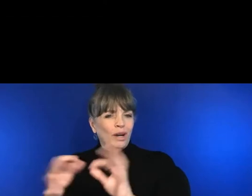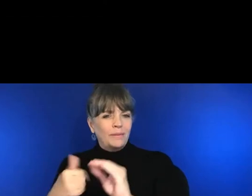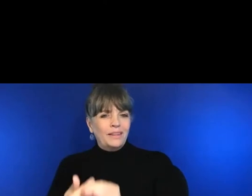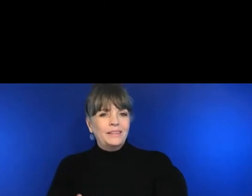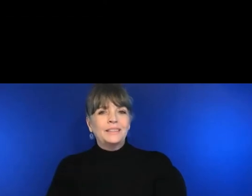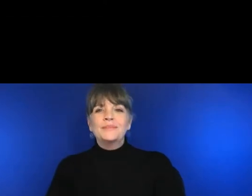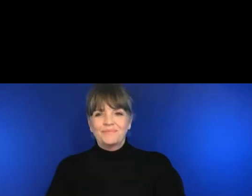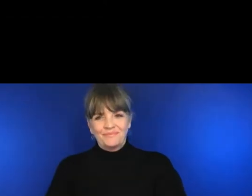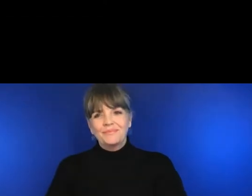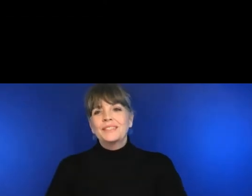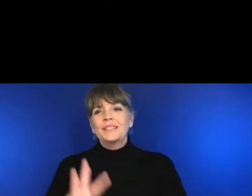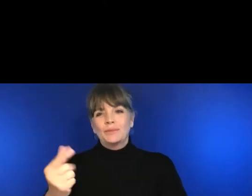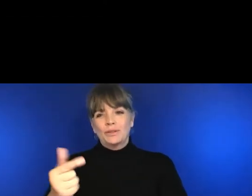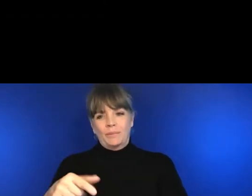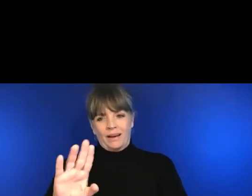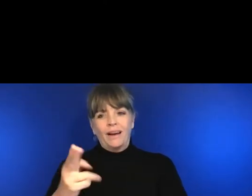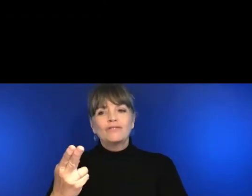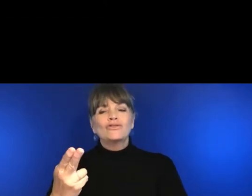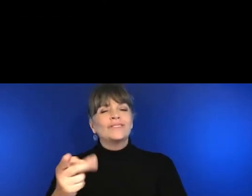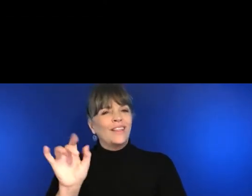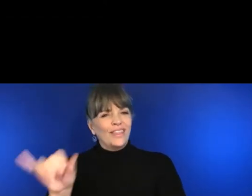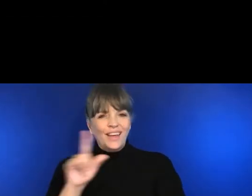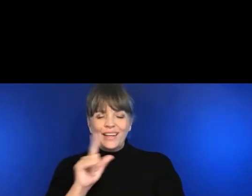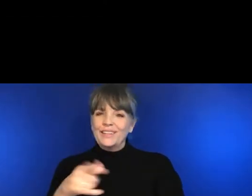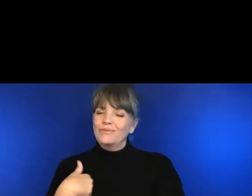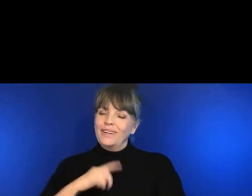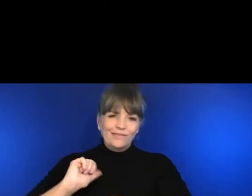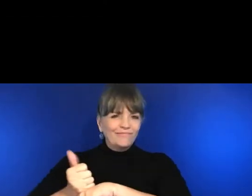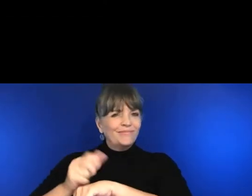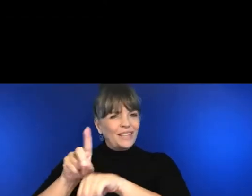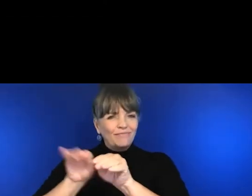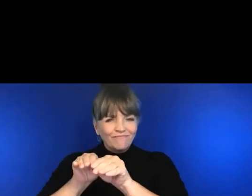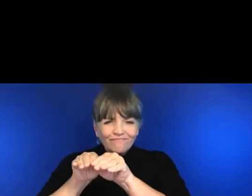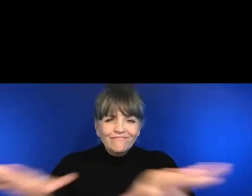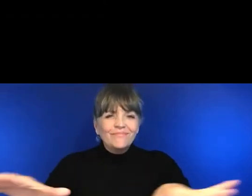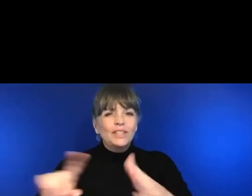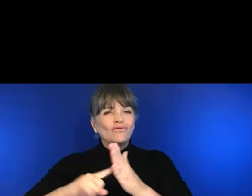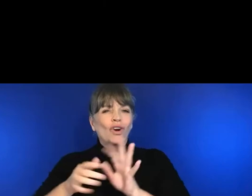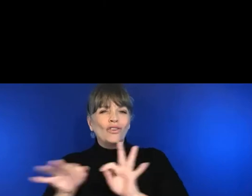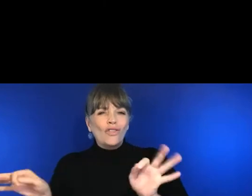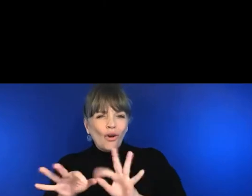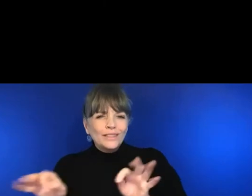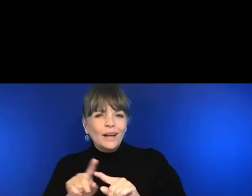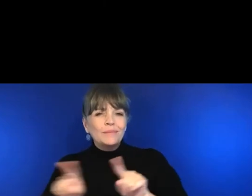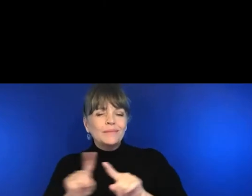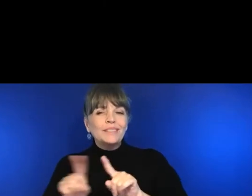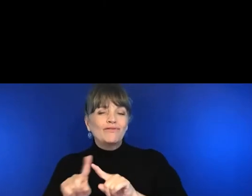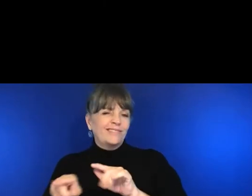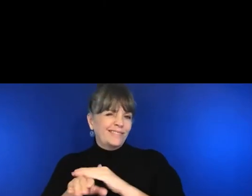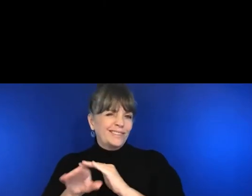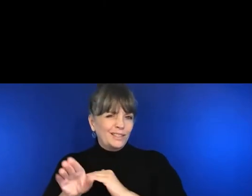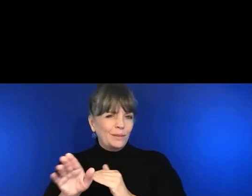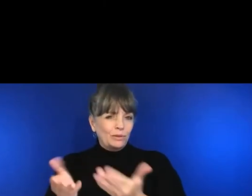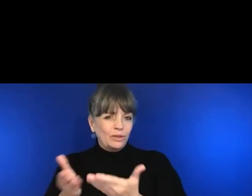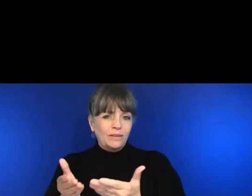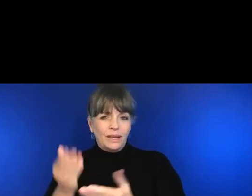WGBH is really a pioneer when it comes to closed caption and other accessibility services. By the way,